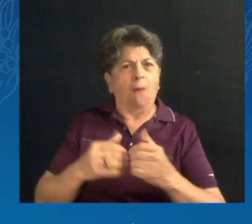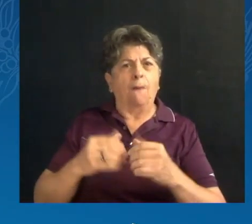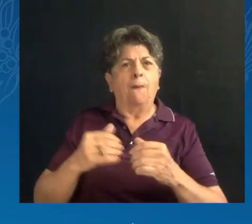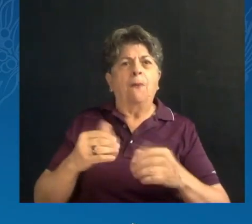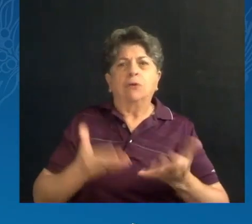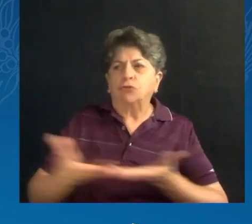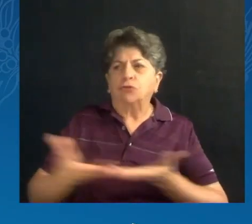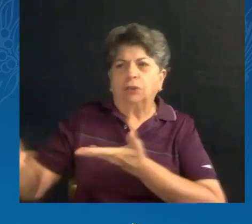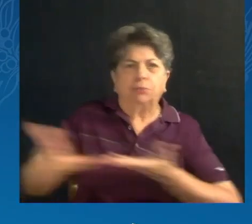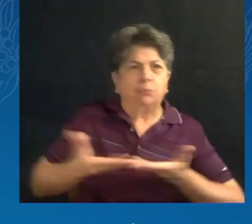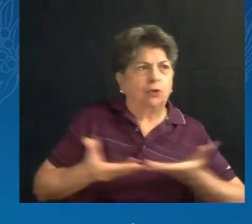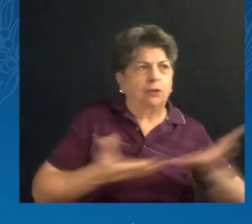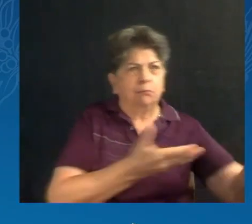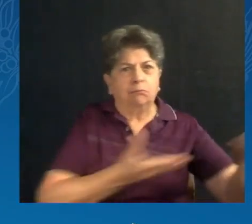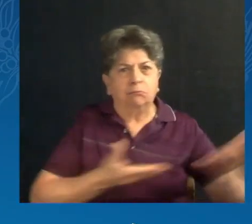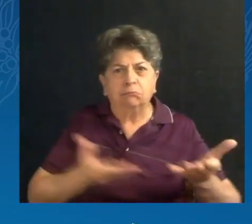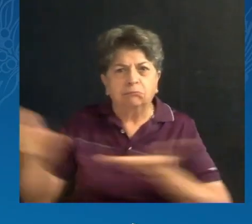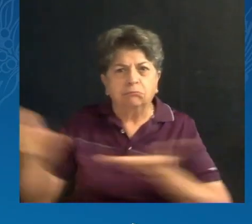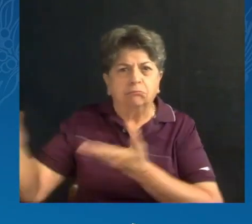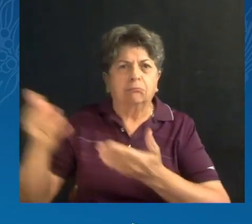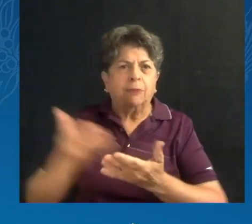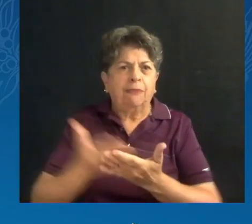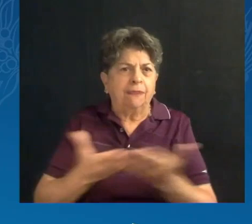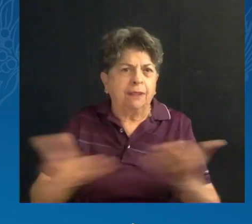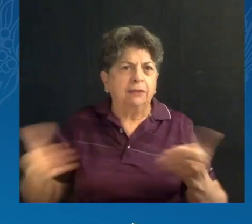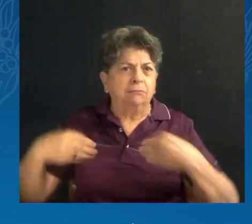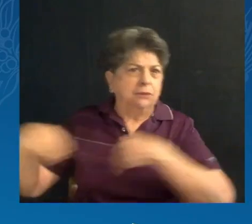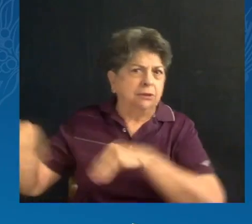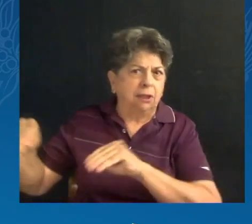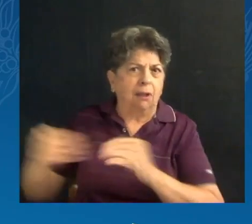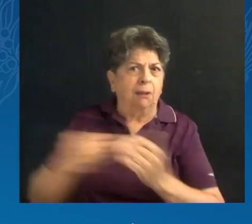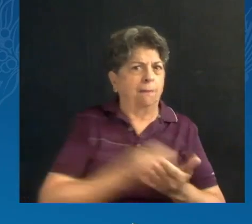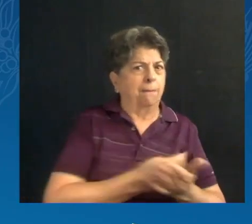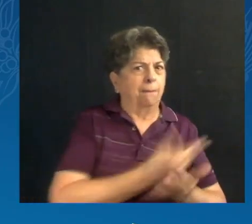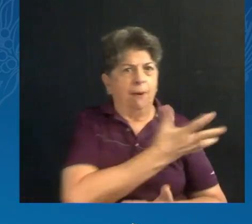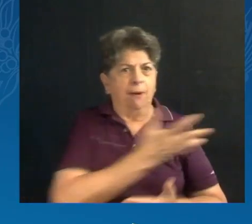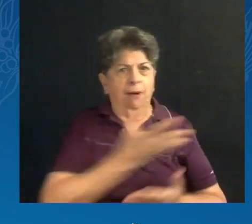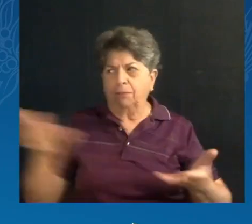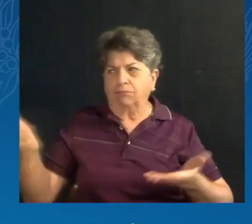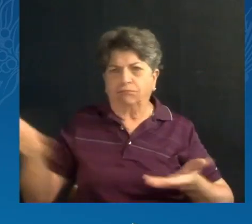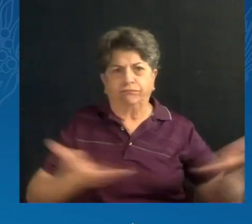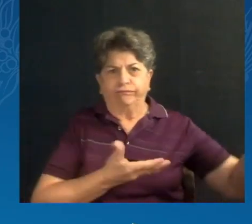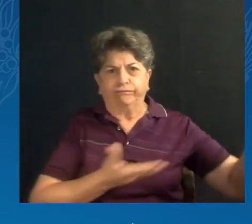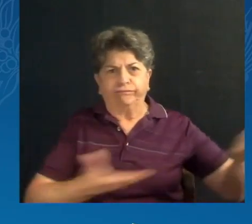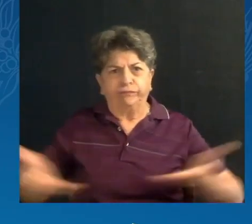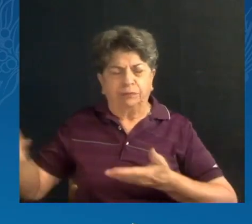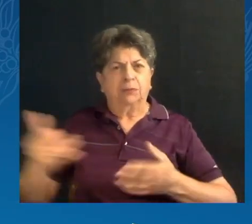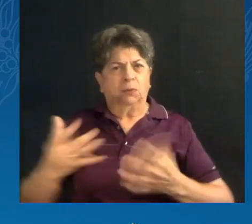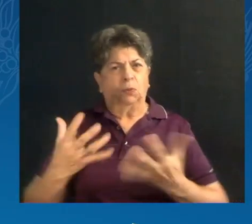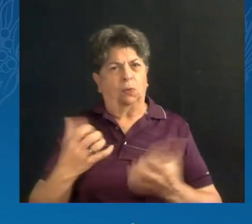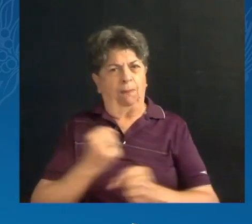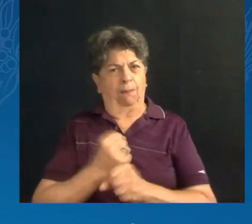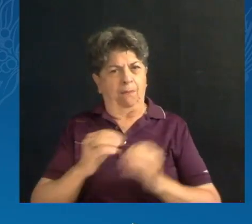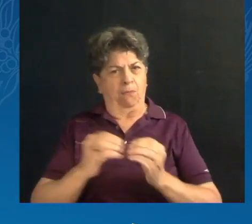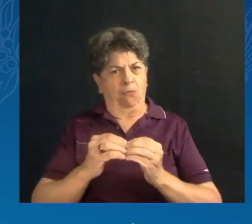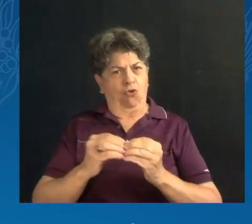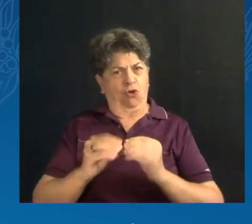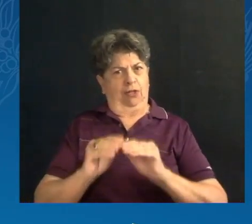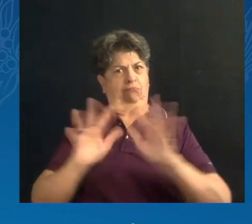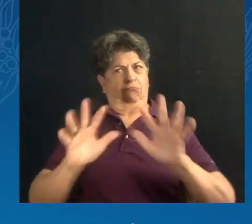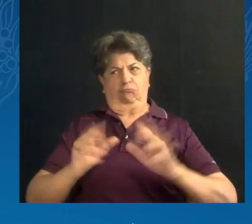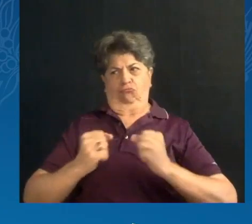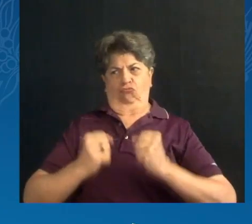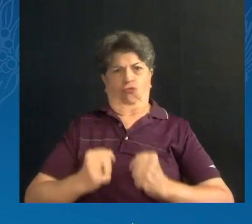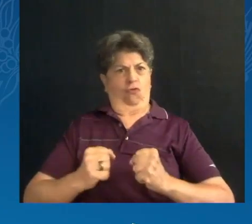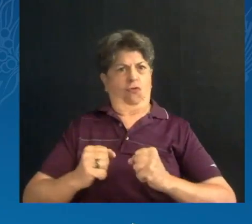economy. Mongolia is landlocked, but not mindlocked. Mongolia is one of the over 40 landlocked countries in the